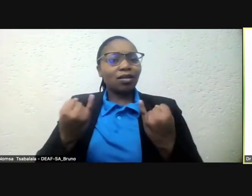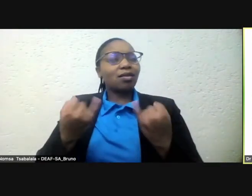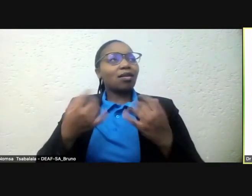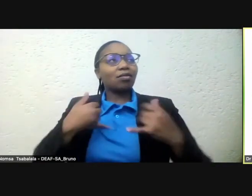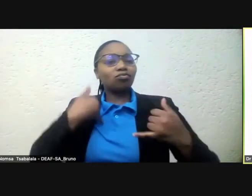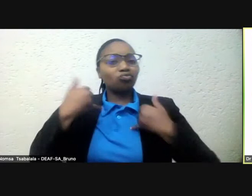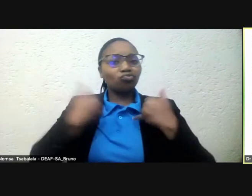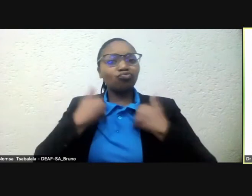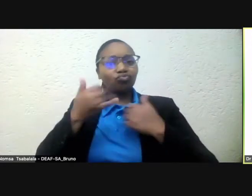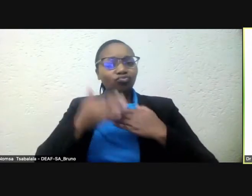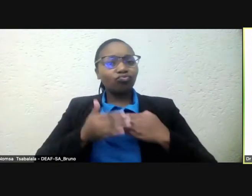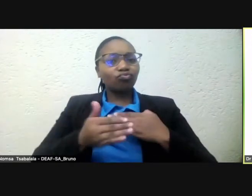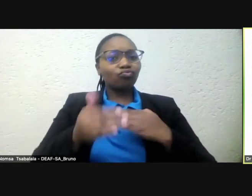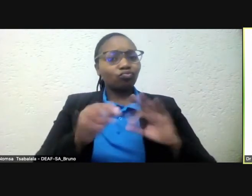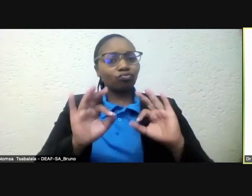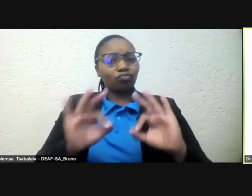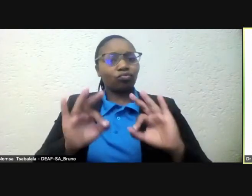to